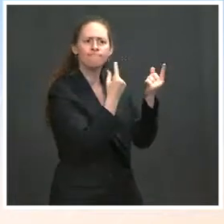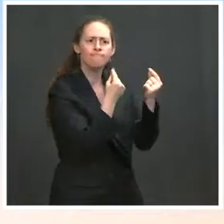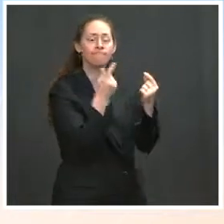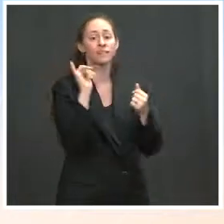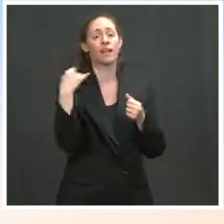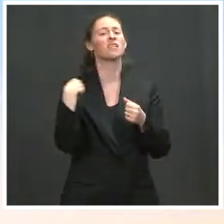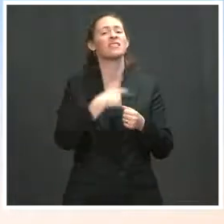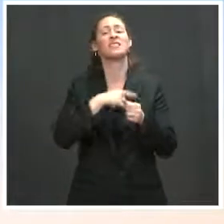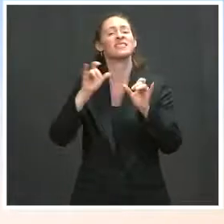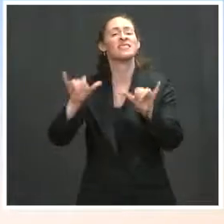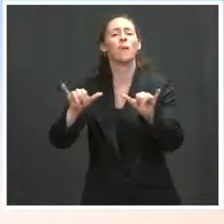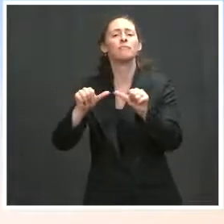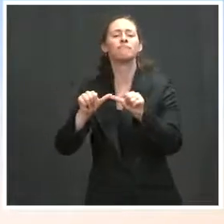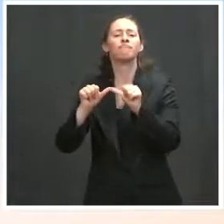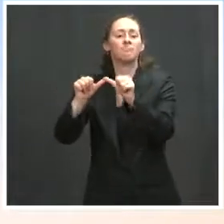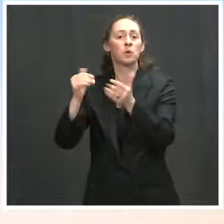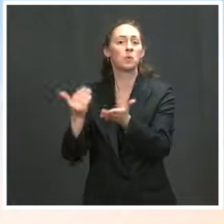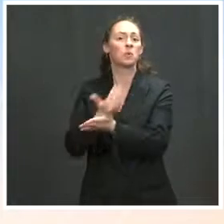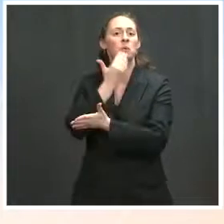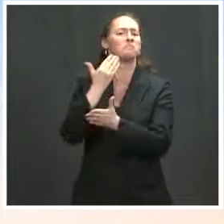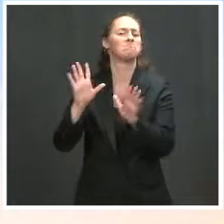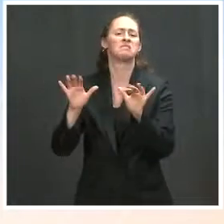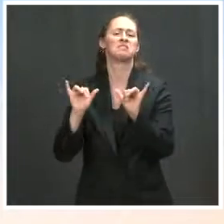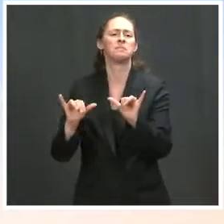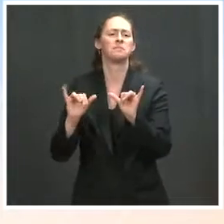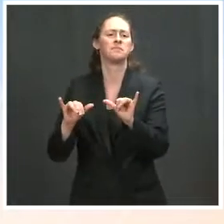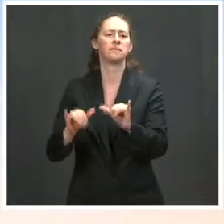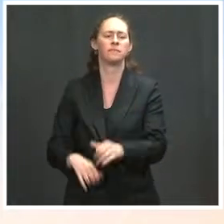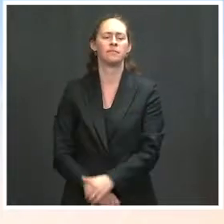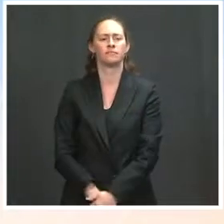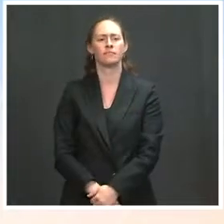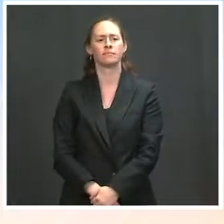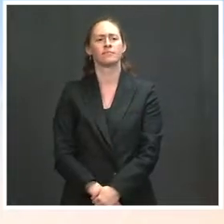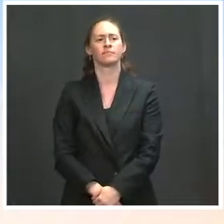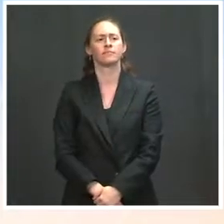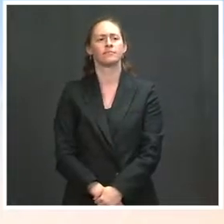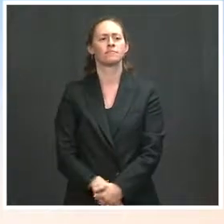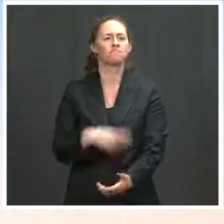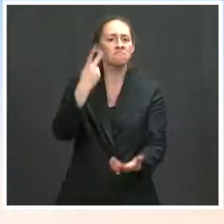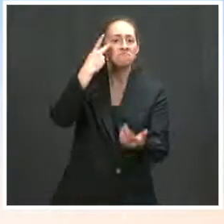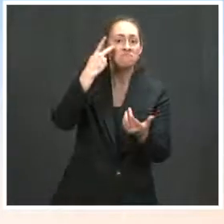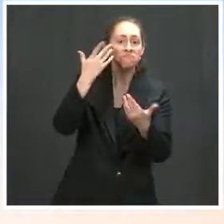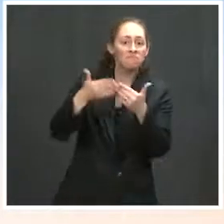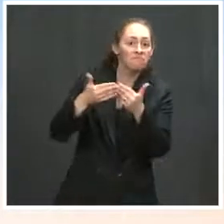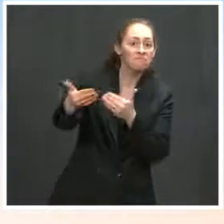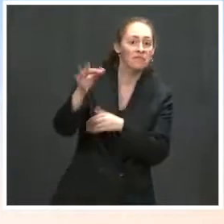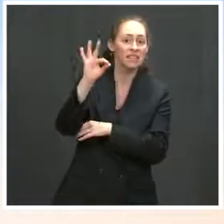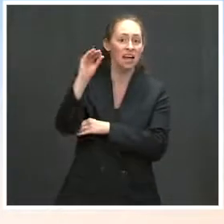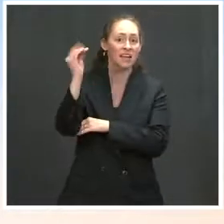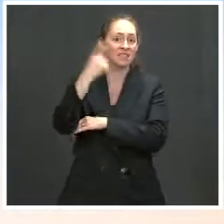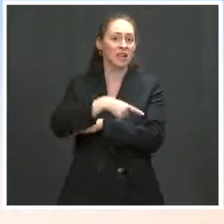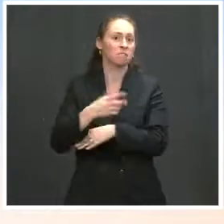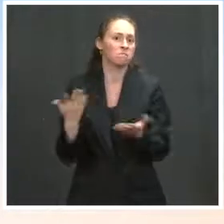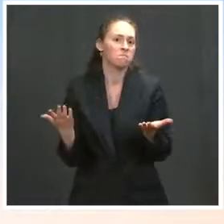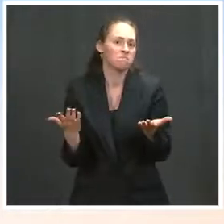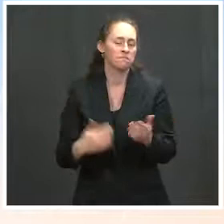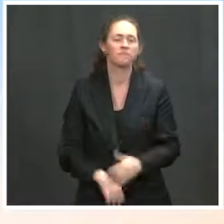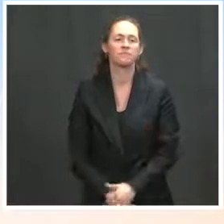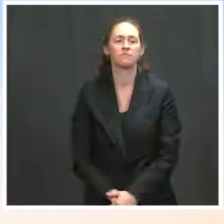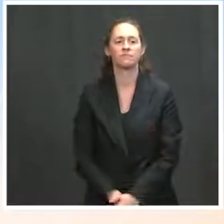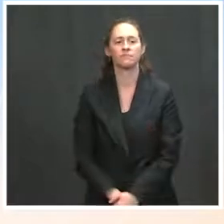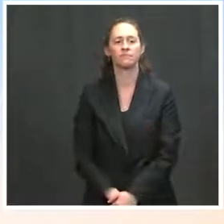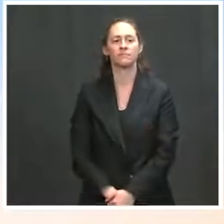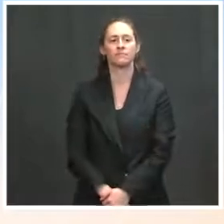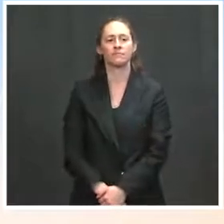president has been focused on. We're going to see what happens these next 90 days. As we just read out, it was inconclusive, so we